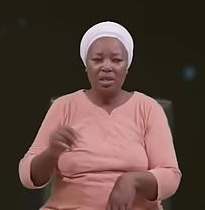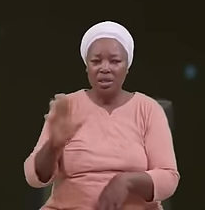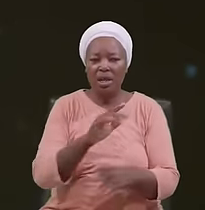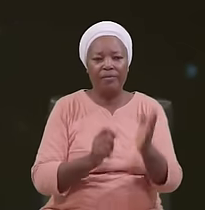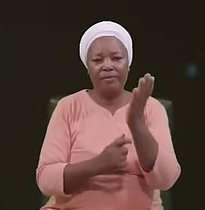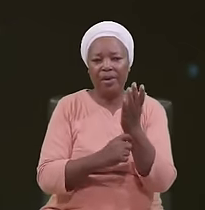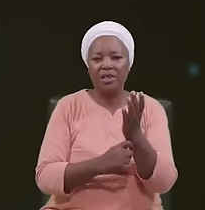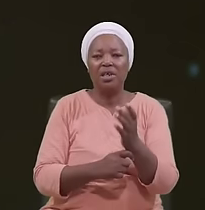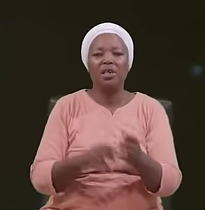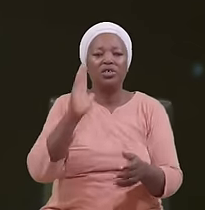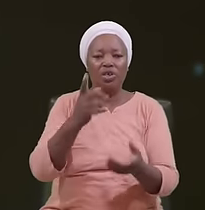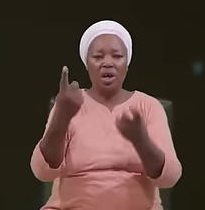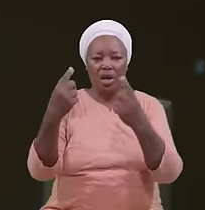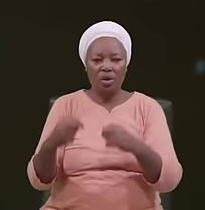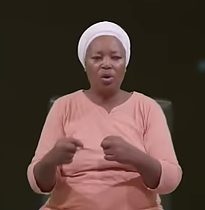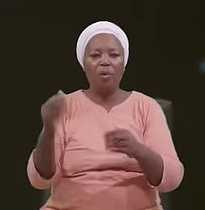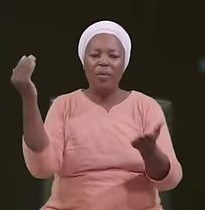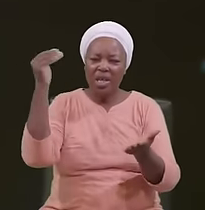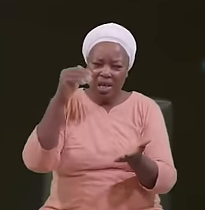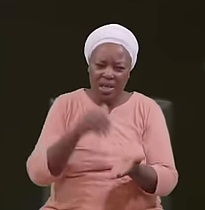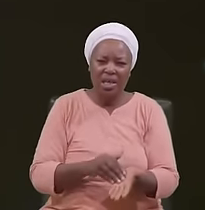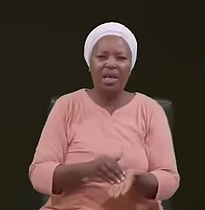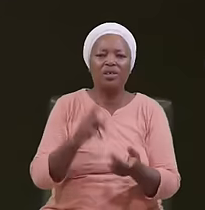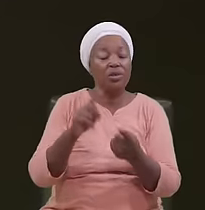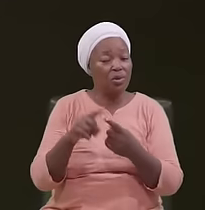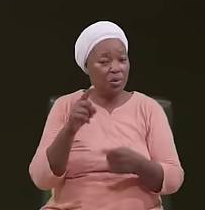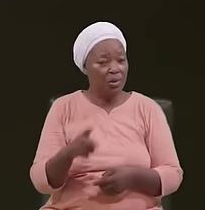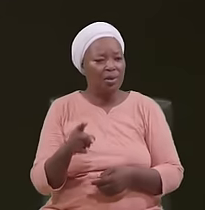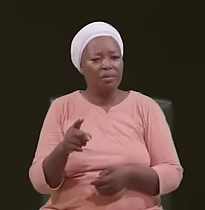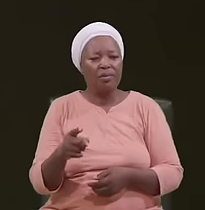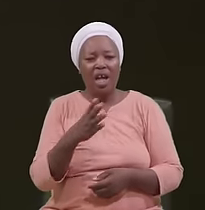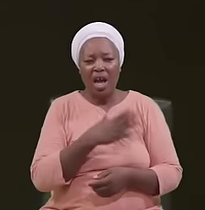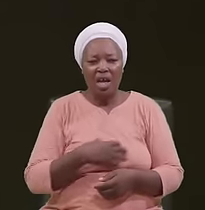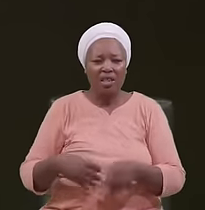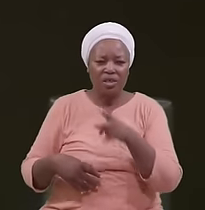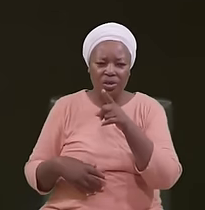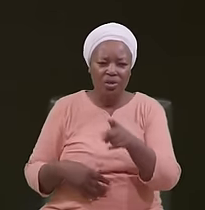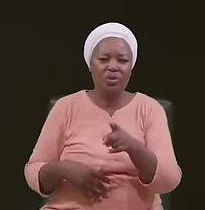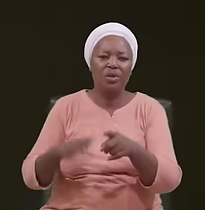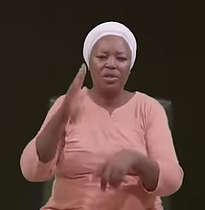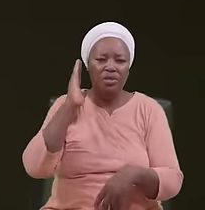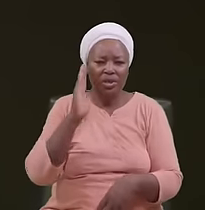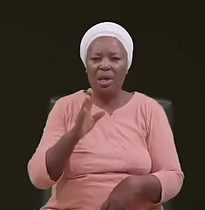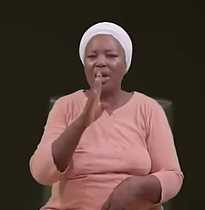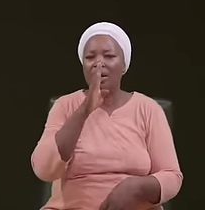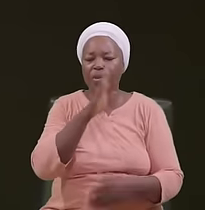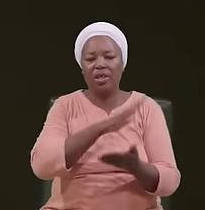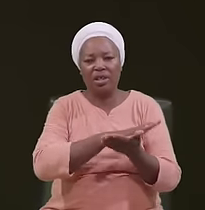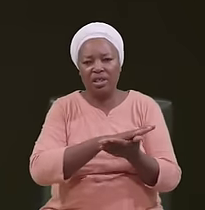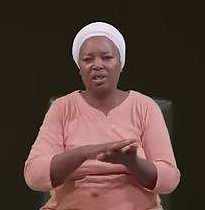flesh shall come again to thee, and thou shalt be